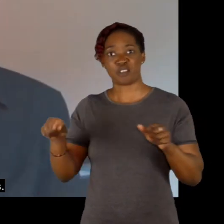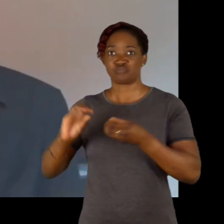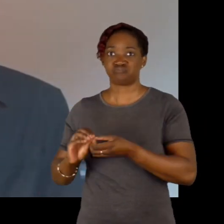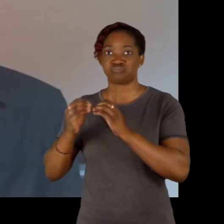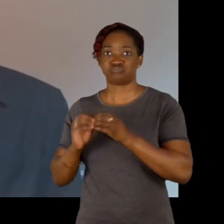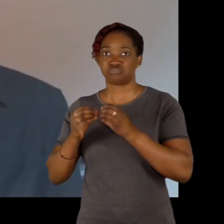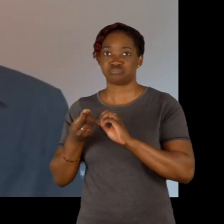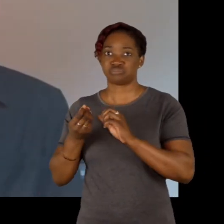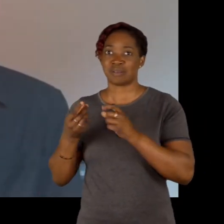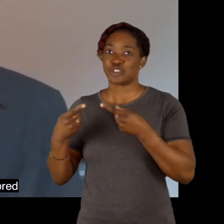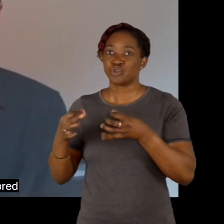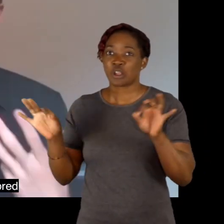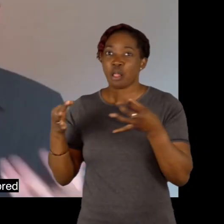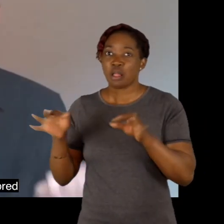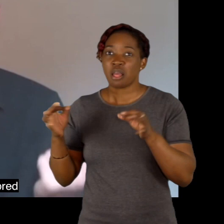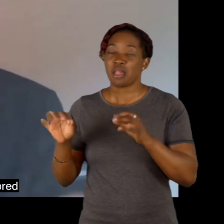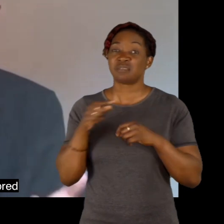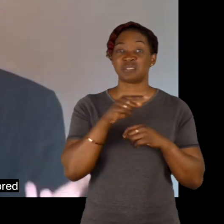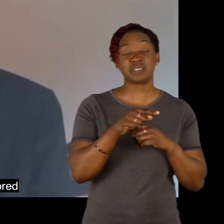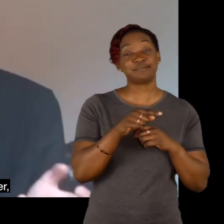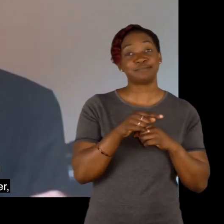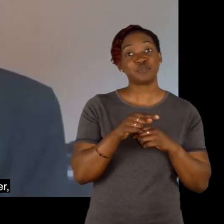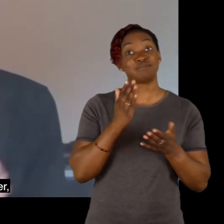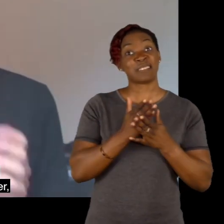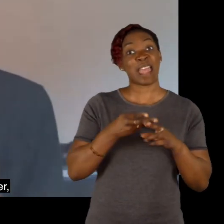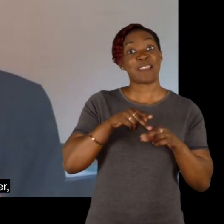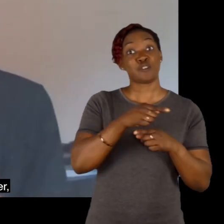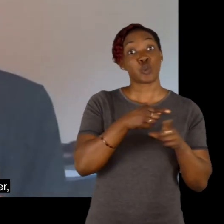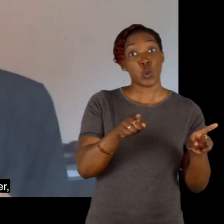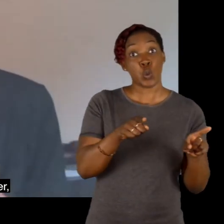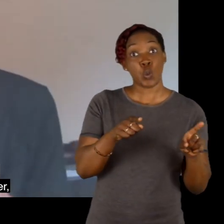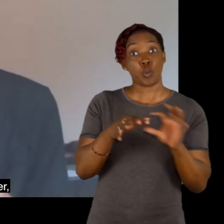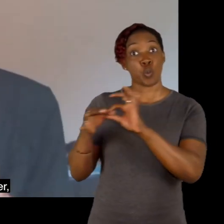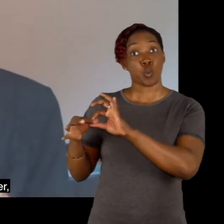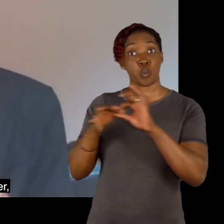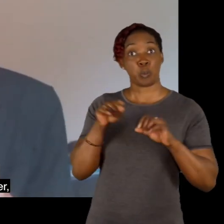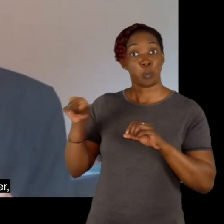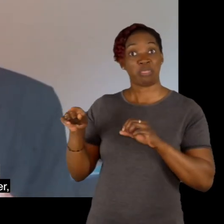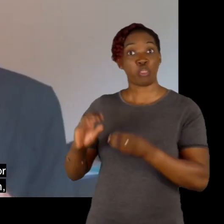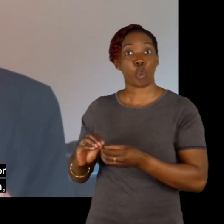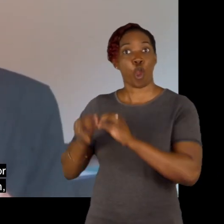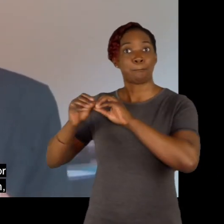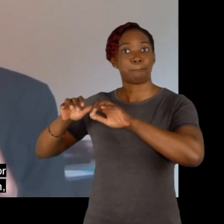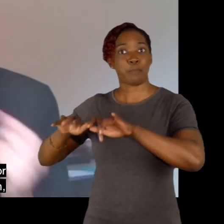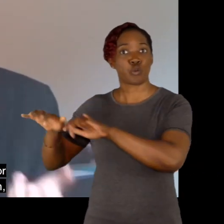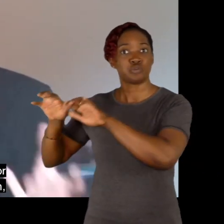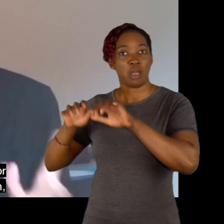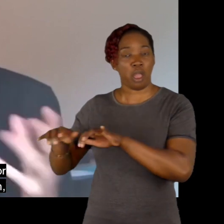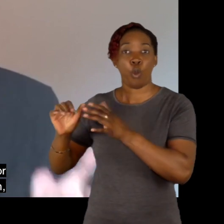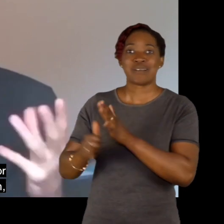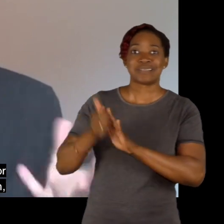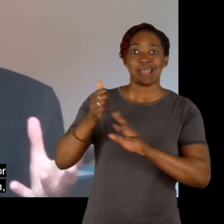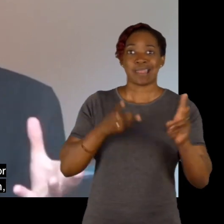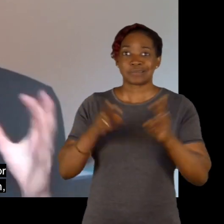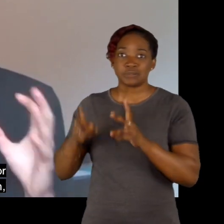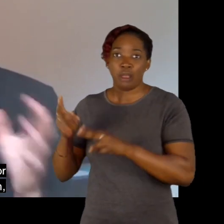ads. And the music won't be as tailored to the scene as it would be if you worked with a composer. But with a skilled